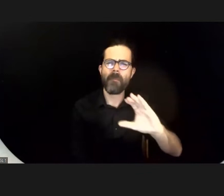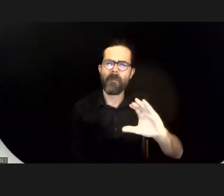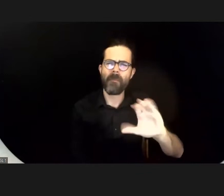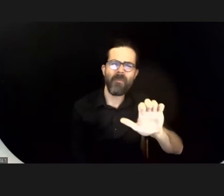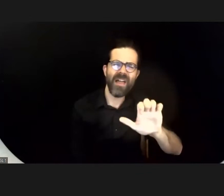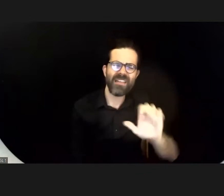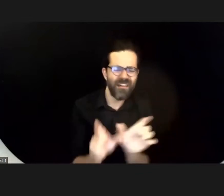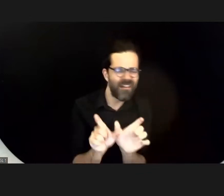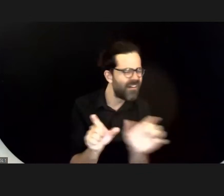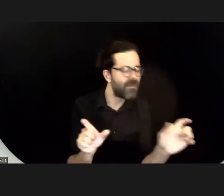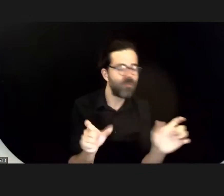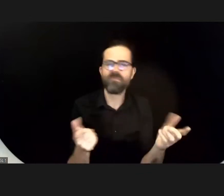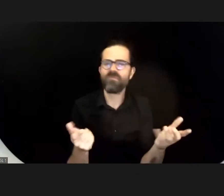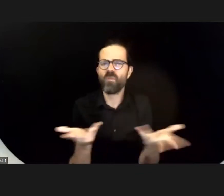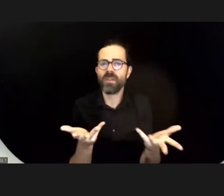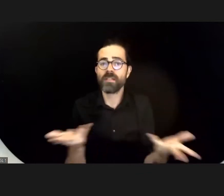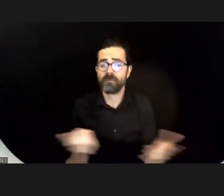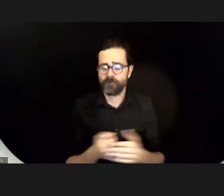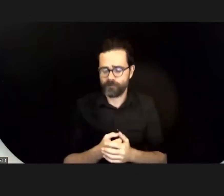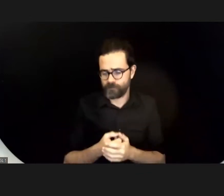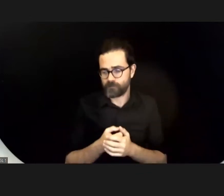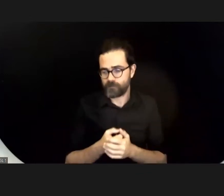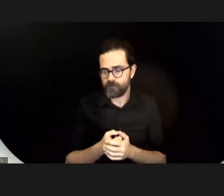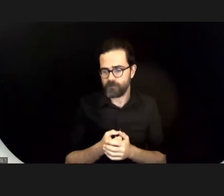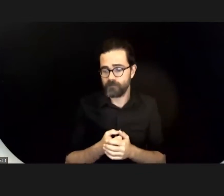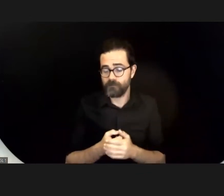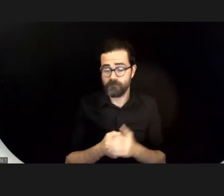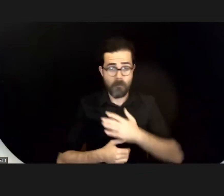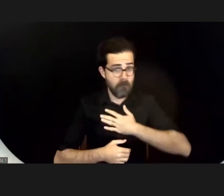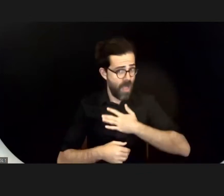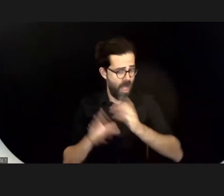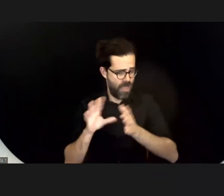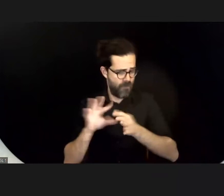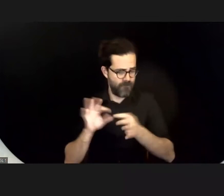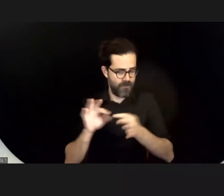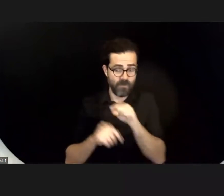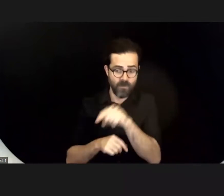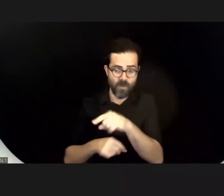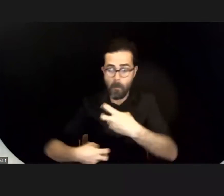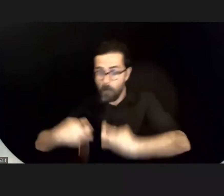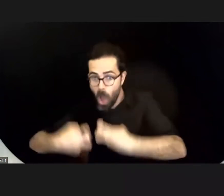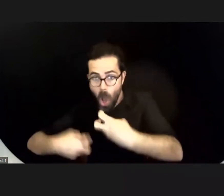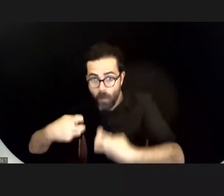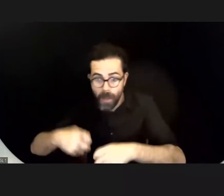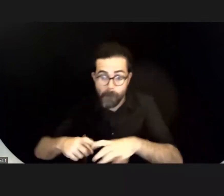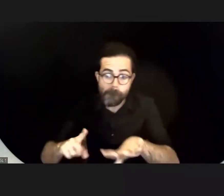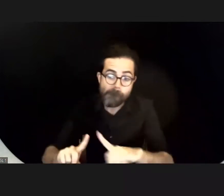service is a problem resolution that will change the life of the